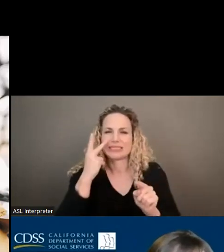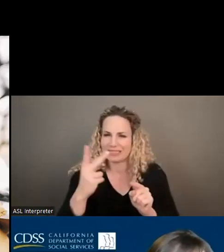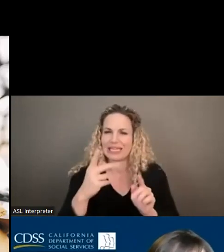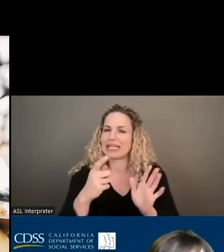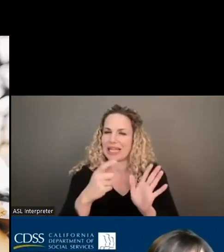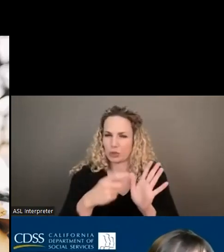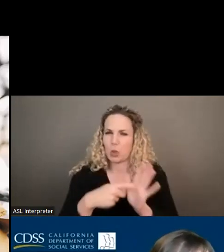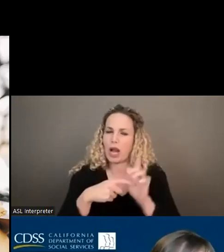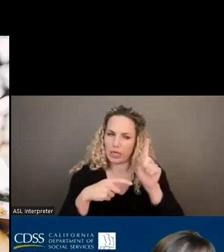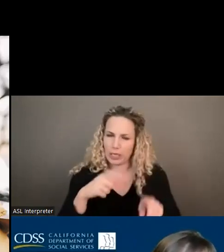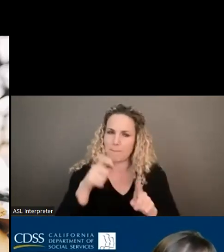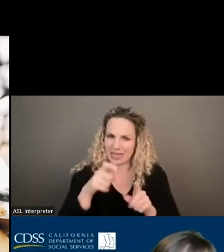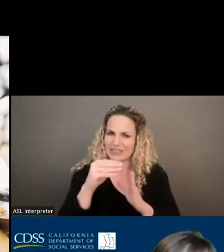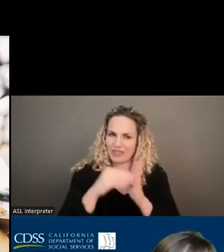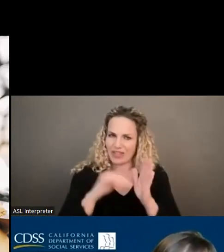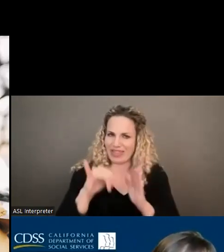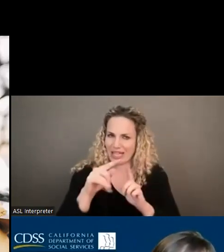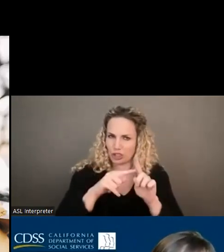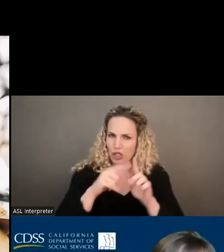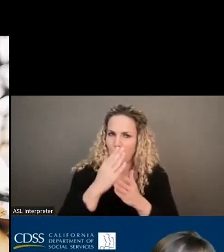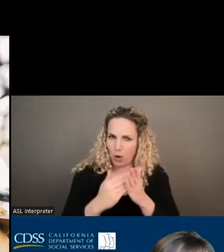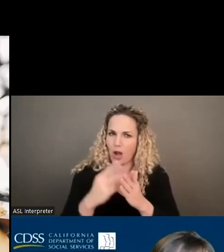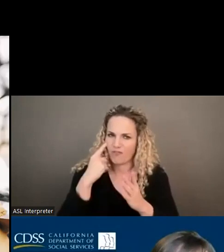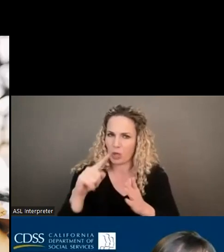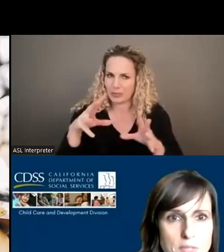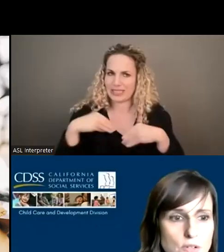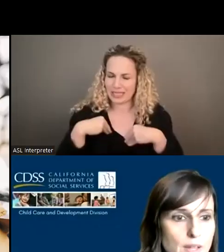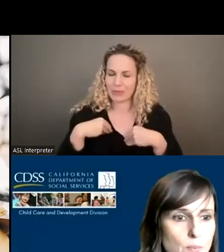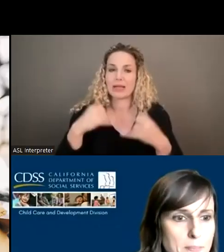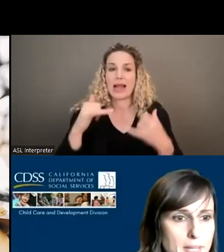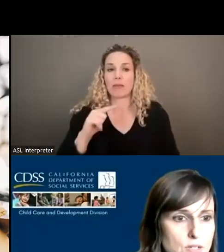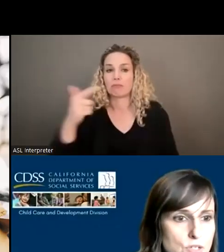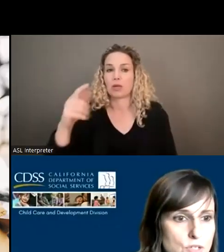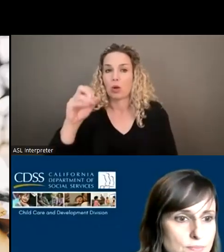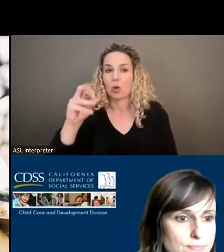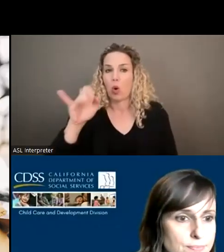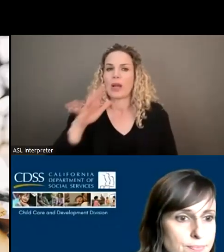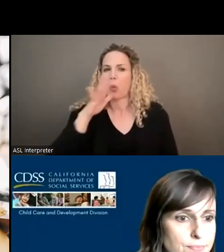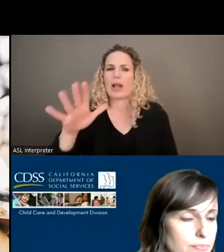accepted. Now I'll turn it over to Corey to give you a tour of our ARPA survey webpage.